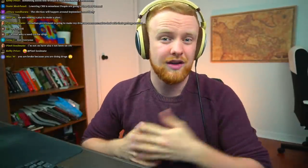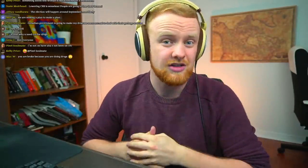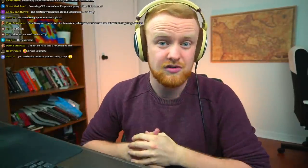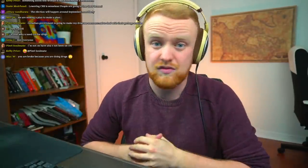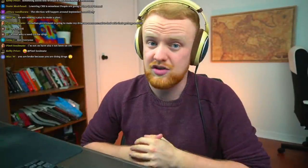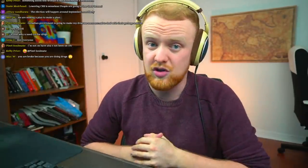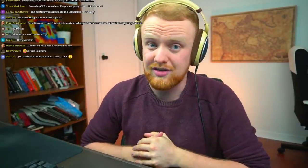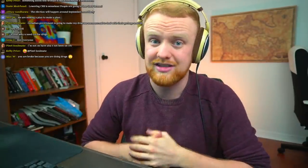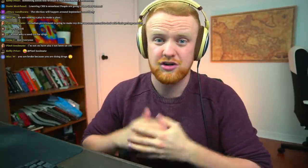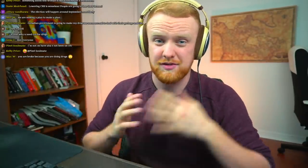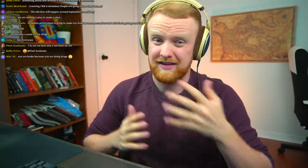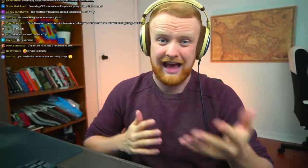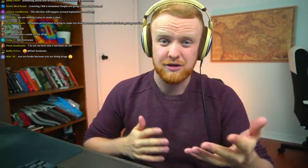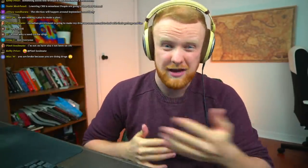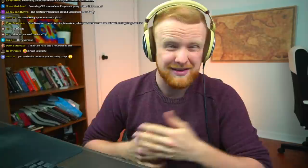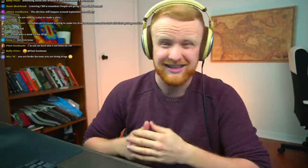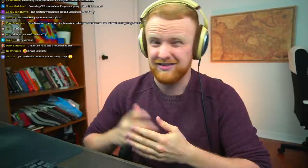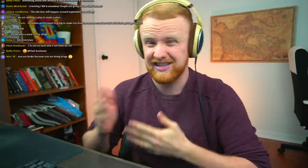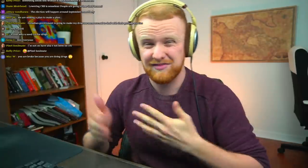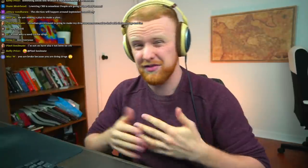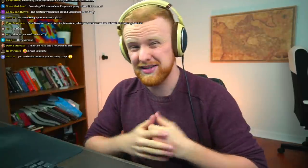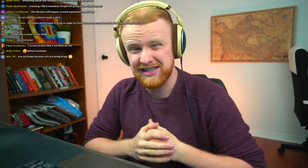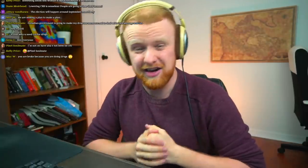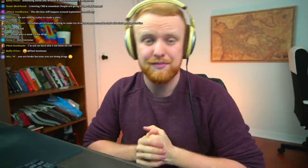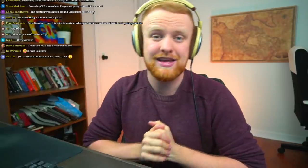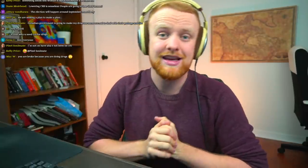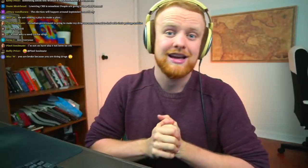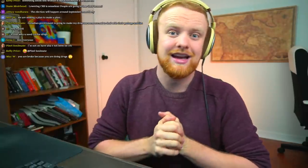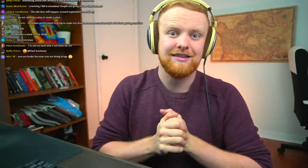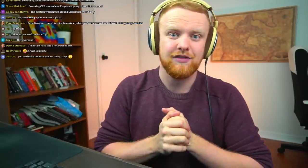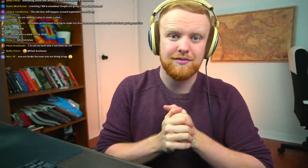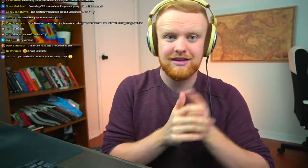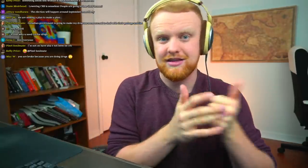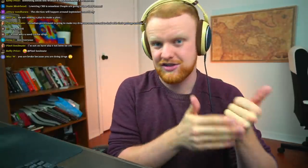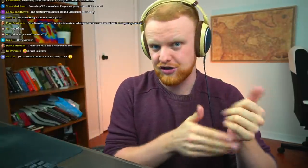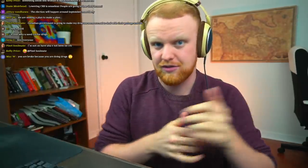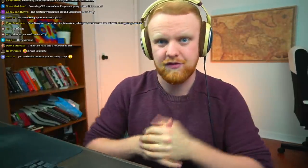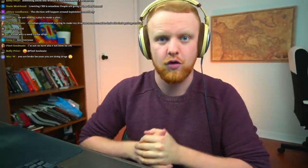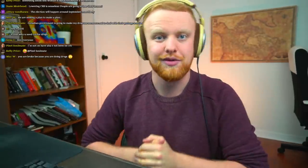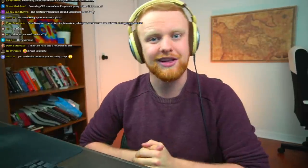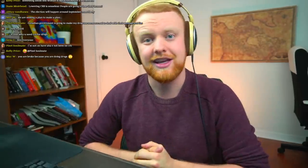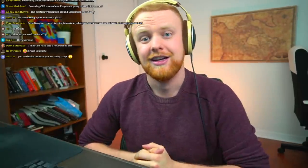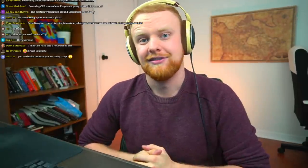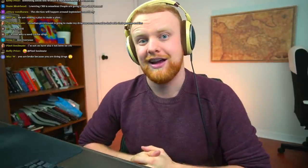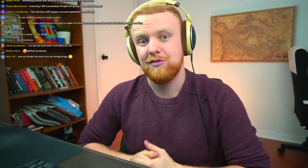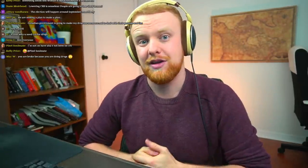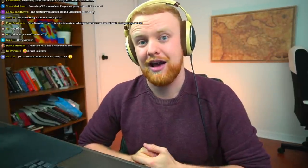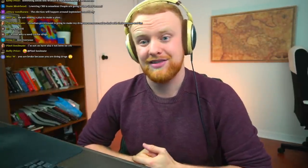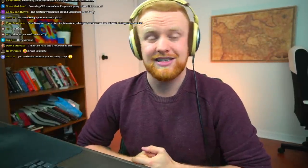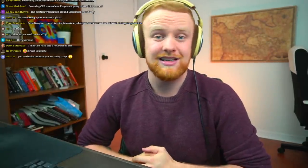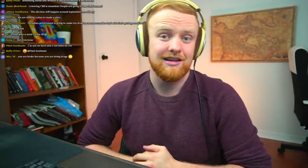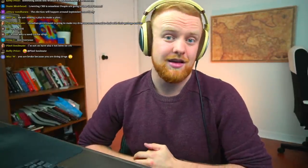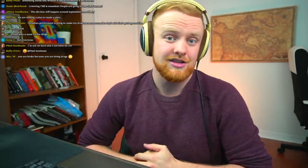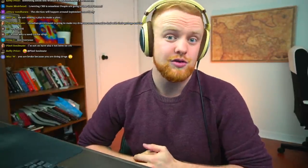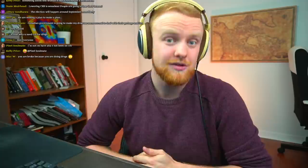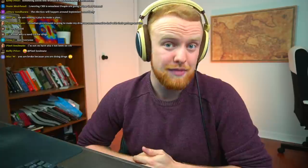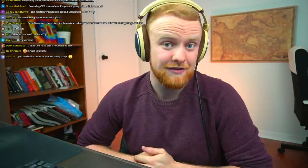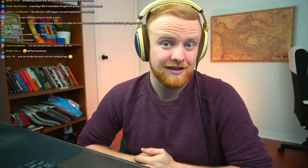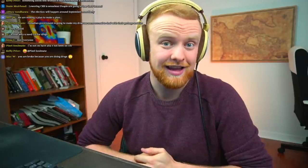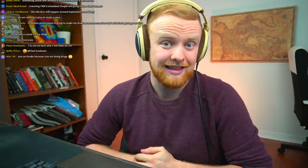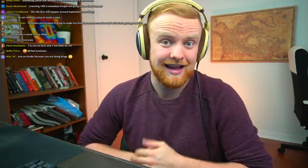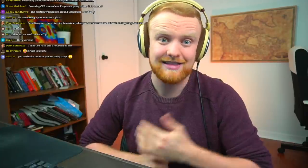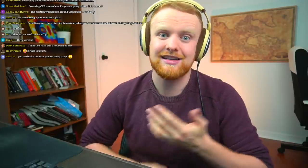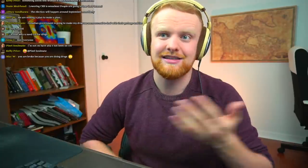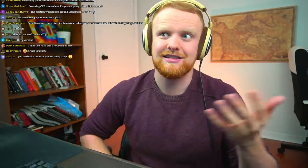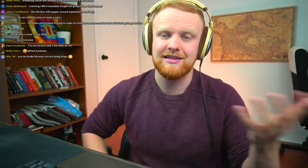benefits going to students in terms of cash payments like you've seen from the CRB and from the CERB formerly, right? We haven't seen a student